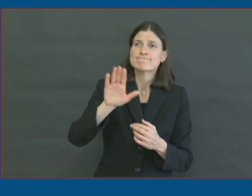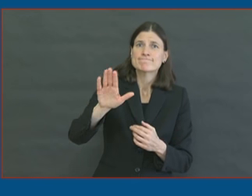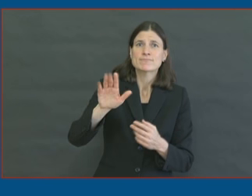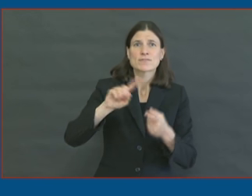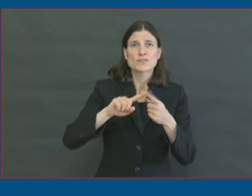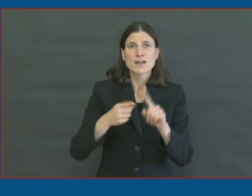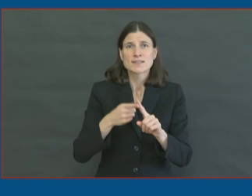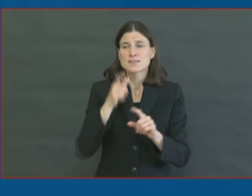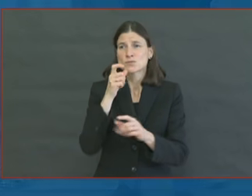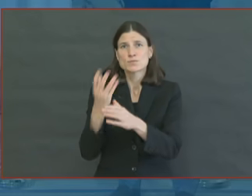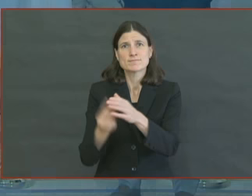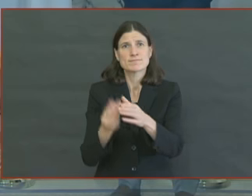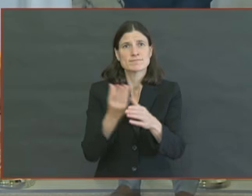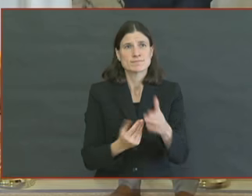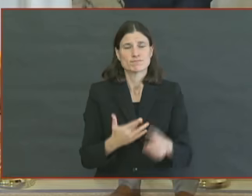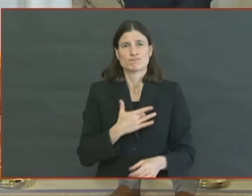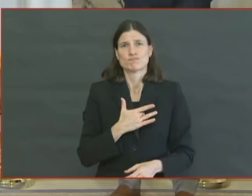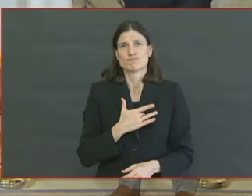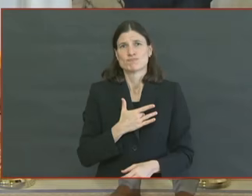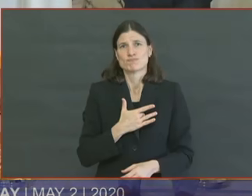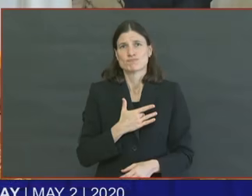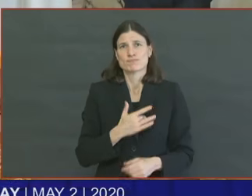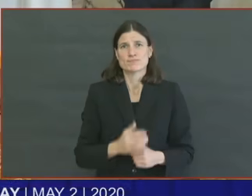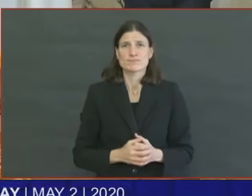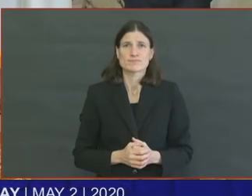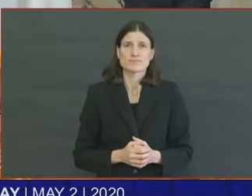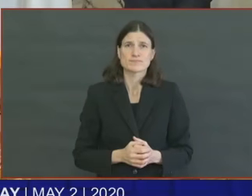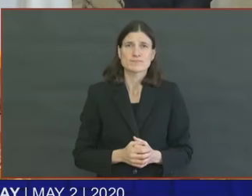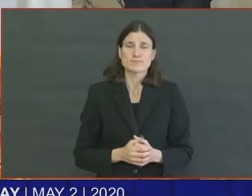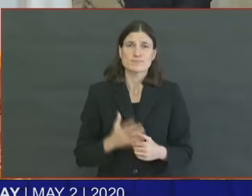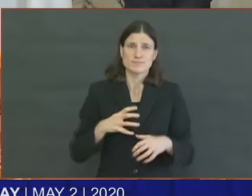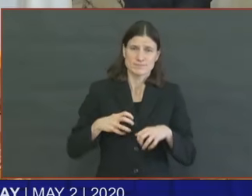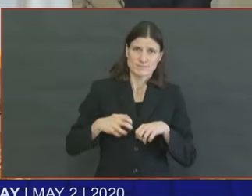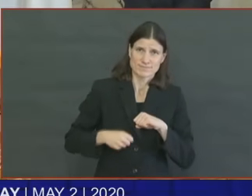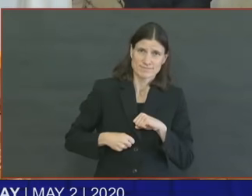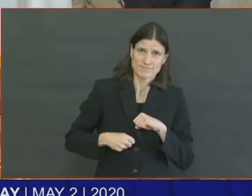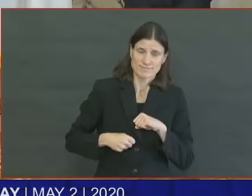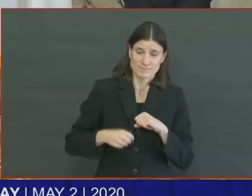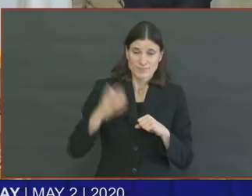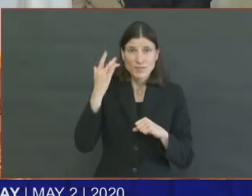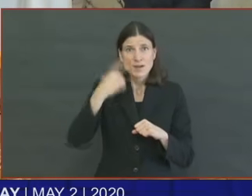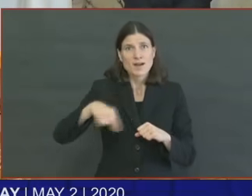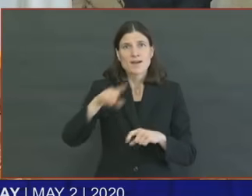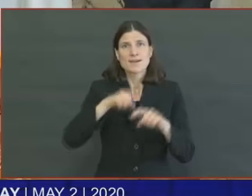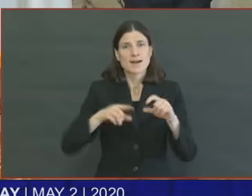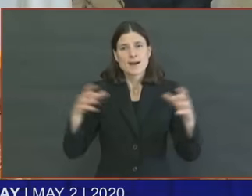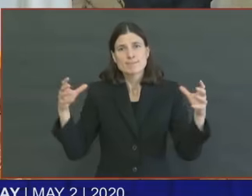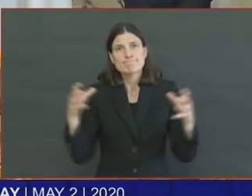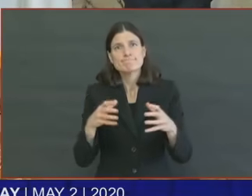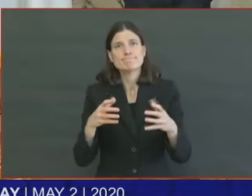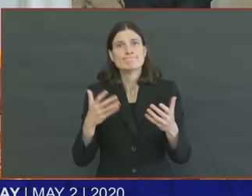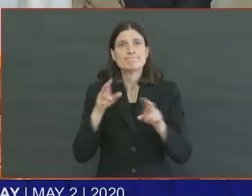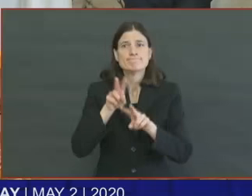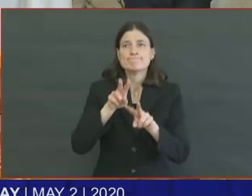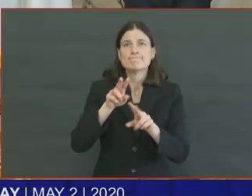especially since it's a hard time to grieve and gather as you might after the death of a loved one.